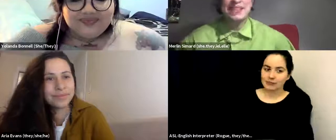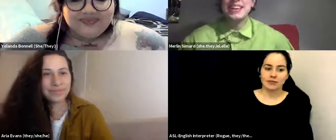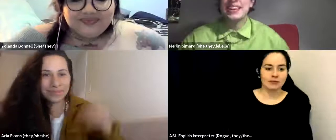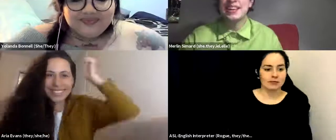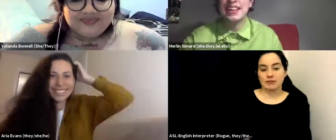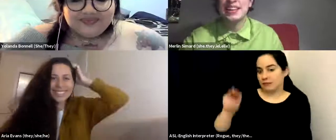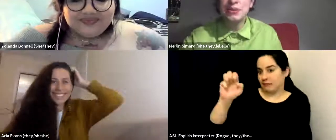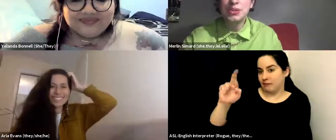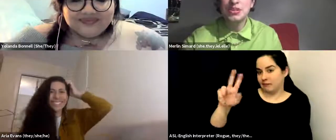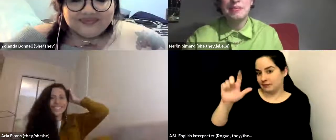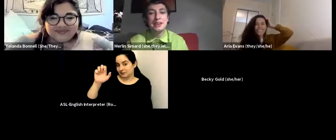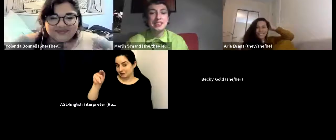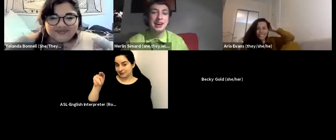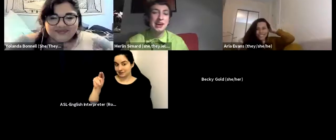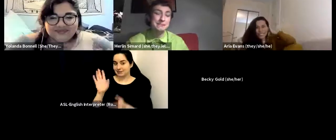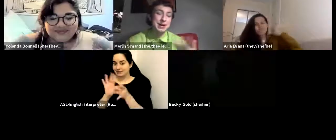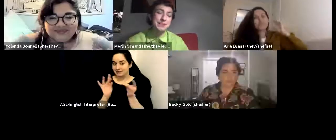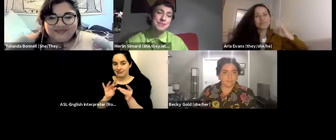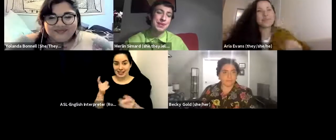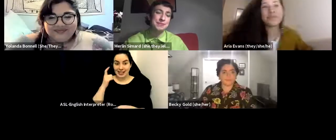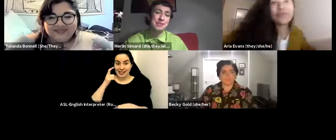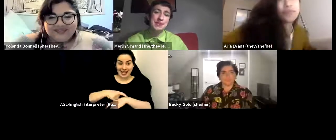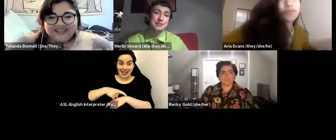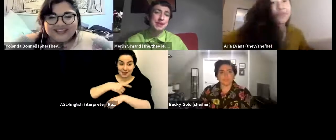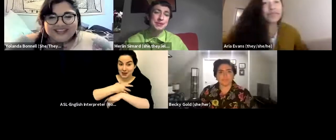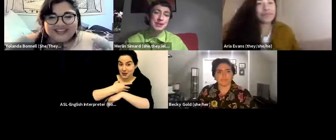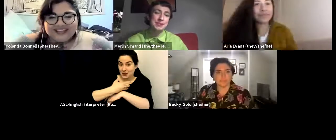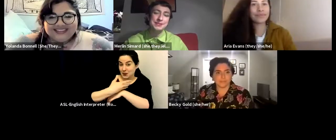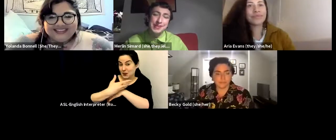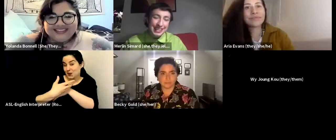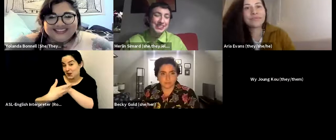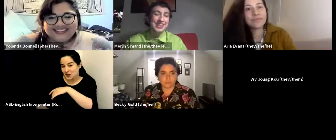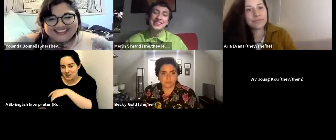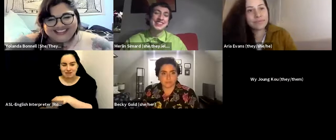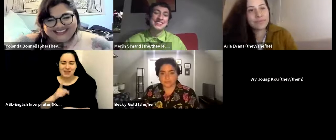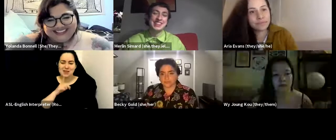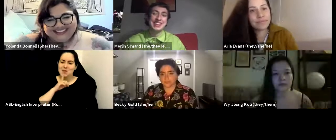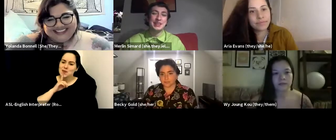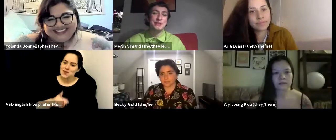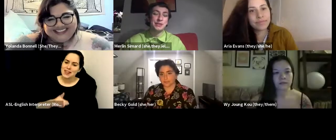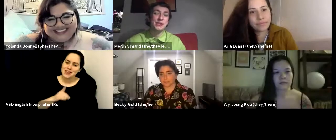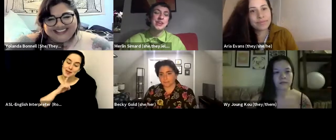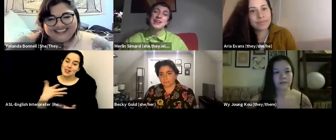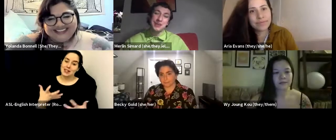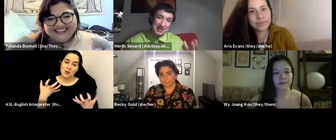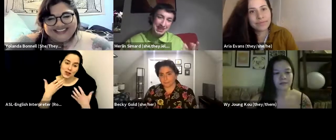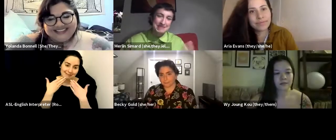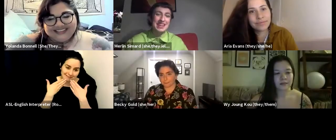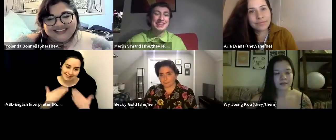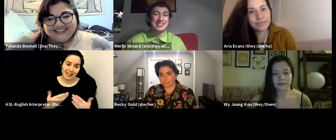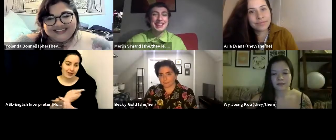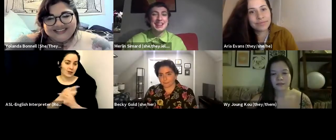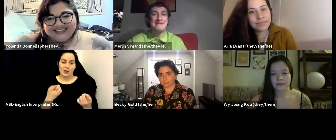Merlin speaking. I think we're just about out of time. I really, really, really, really, really, really want to thank you for holding